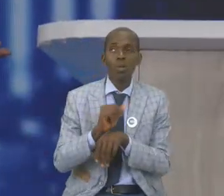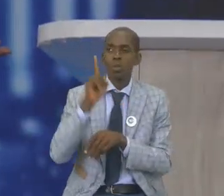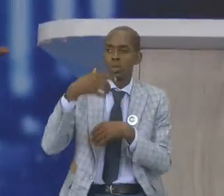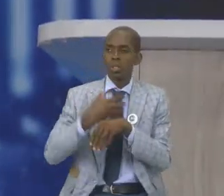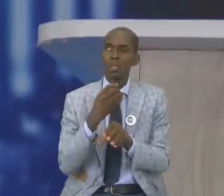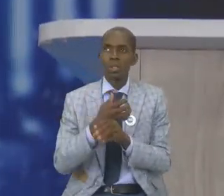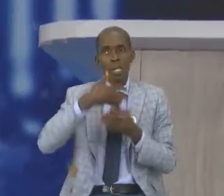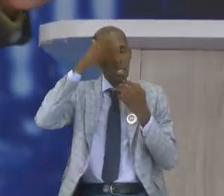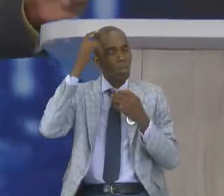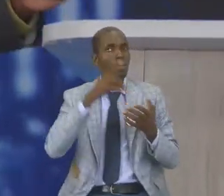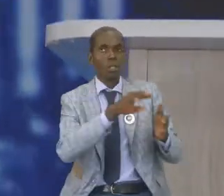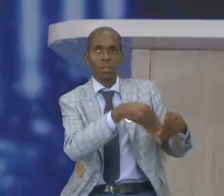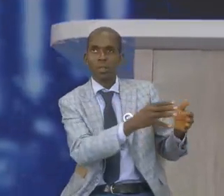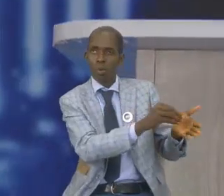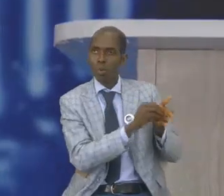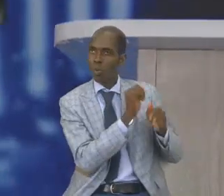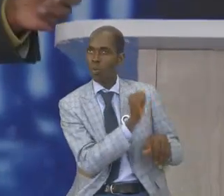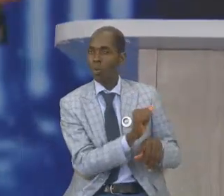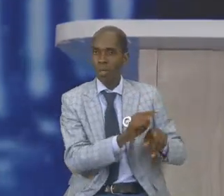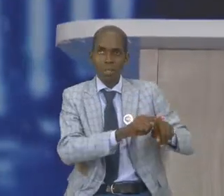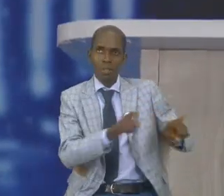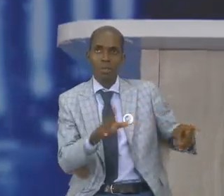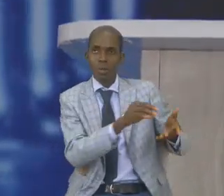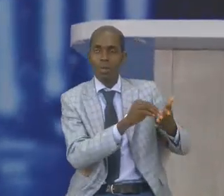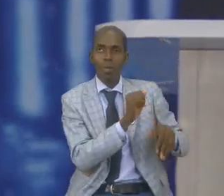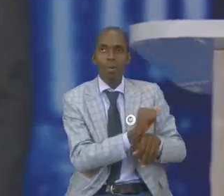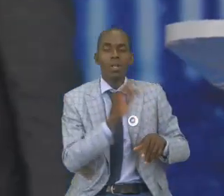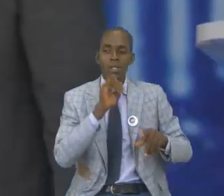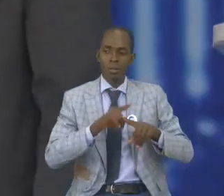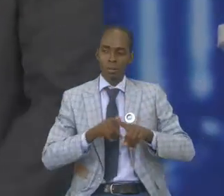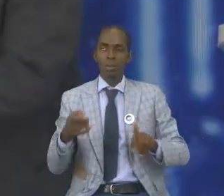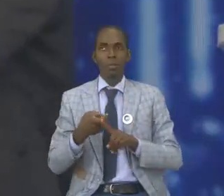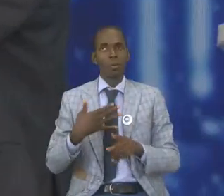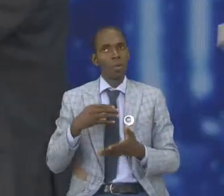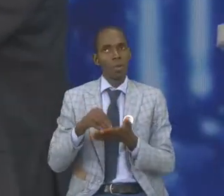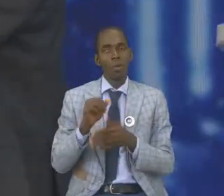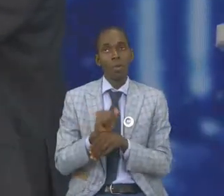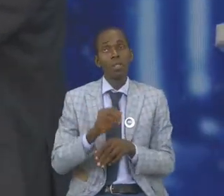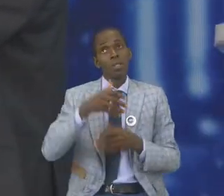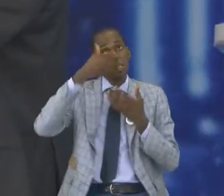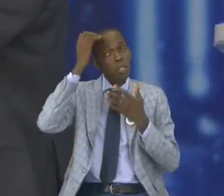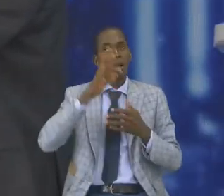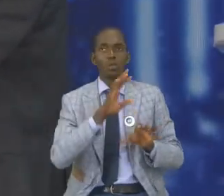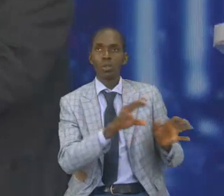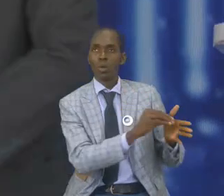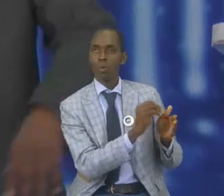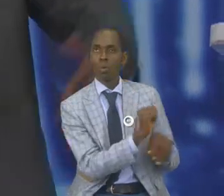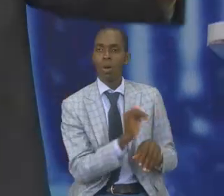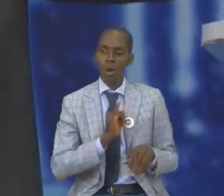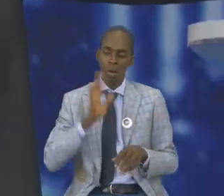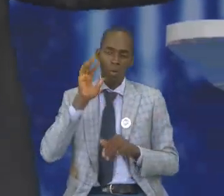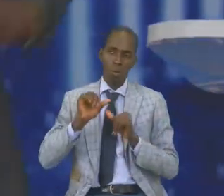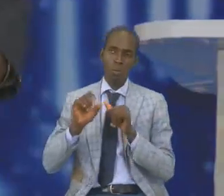them their assignment, and their assignments are not to clash. The lions are doing their duty. I will keep on doing my